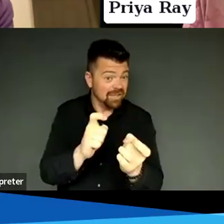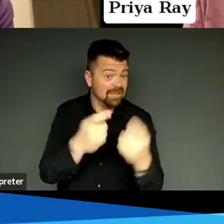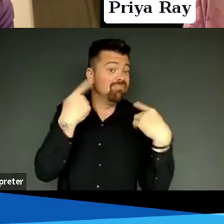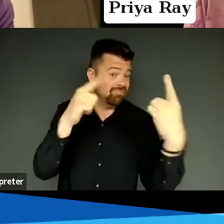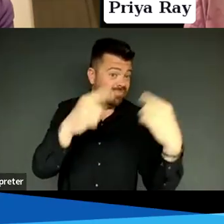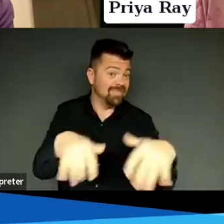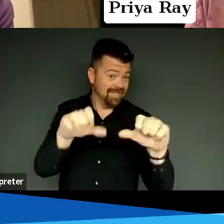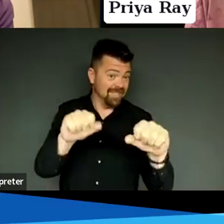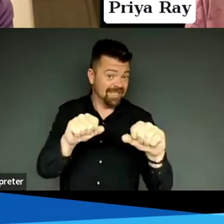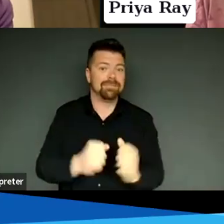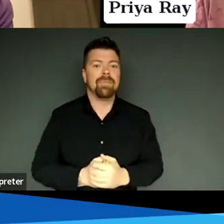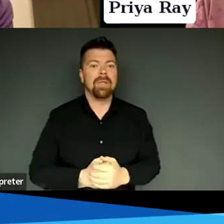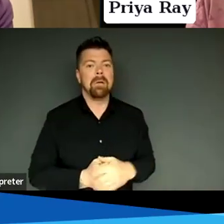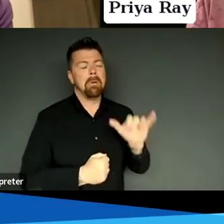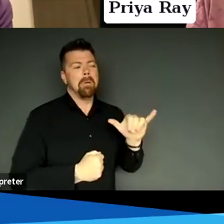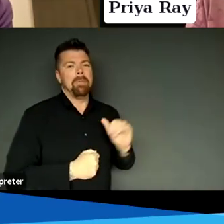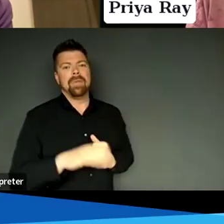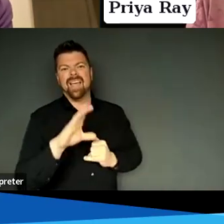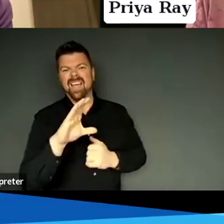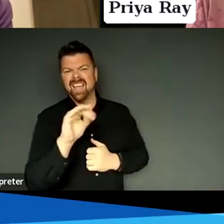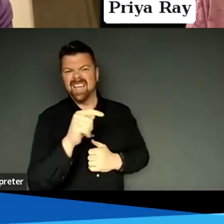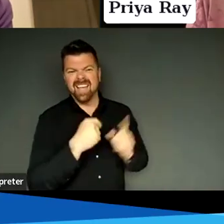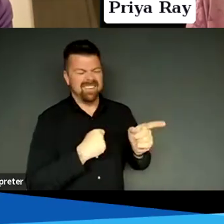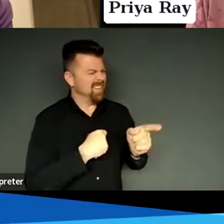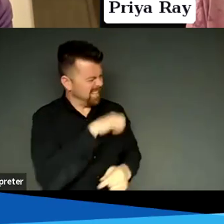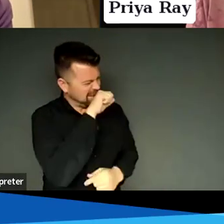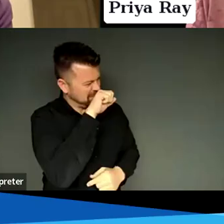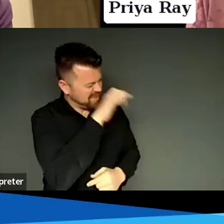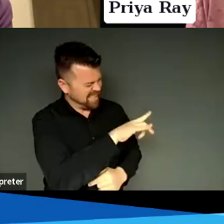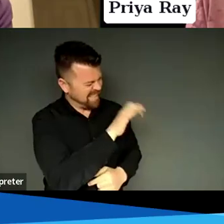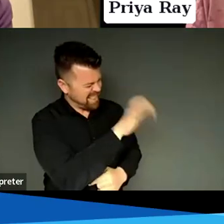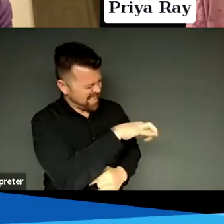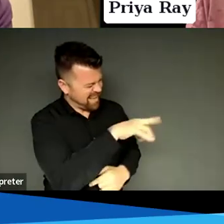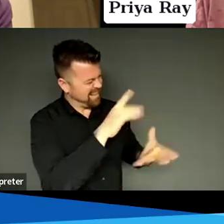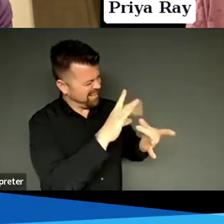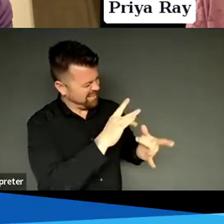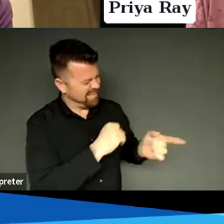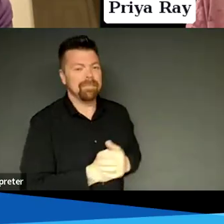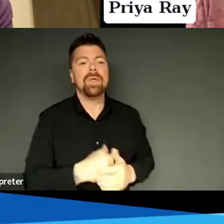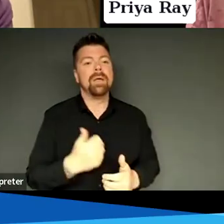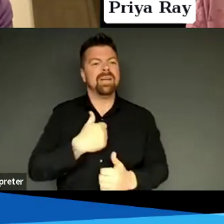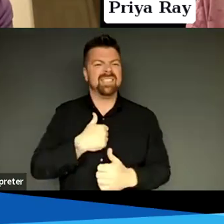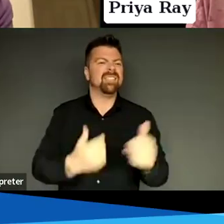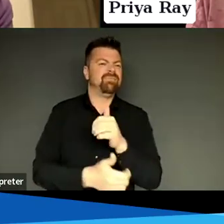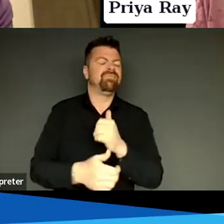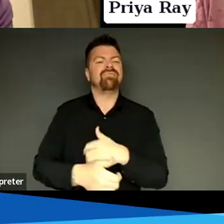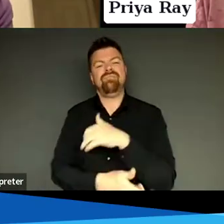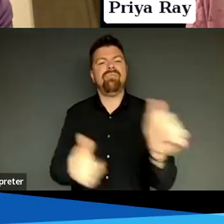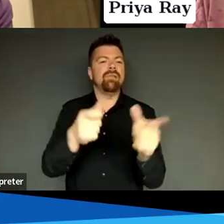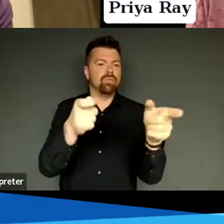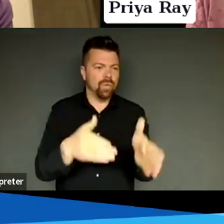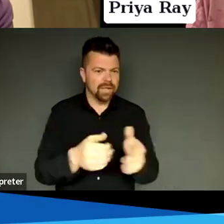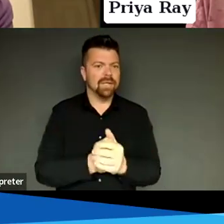I Oh, I was just going to say, I love that so much. You know, I said that I'm the executive director at Birdability, and I'm